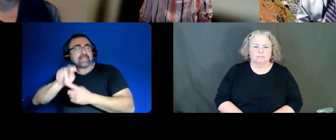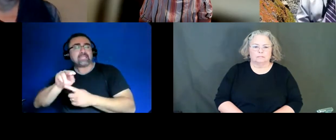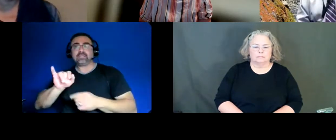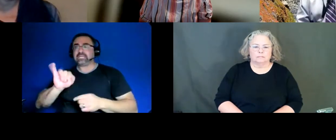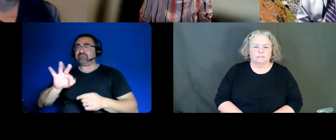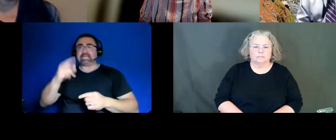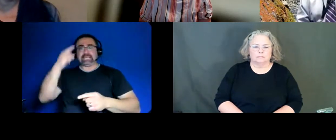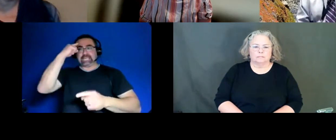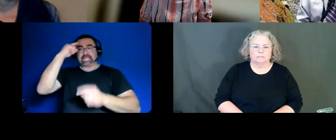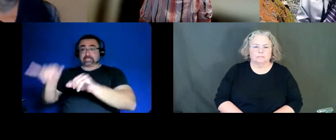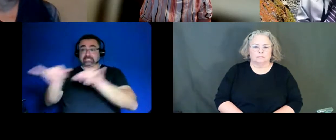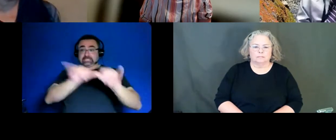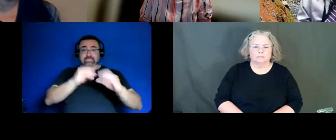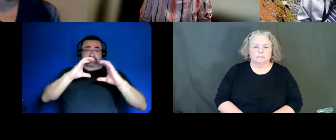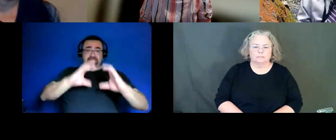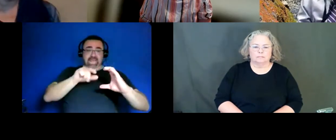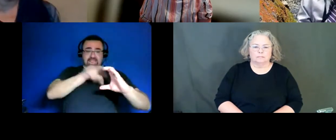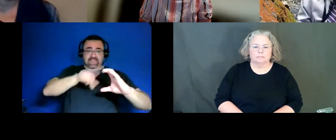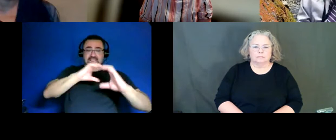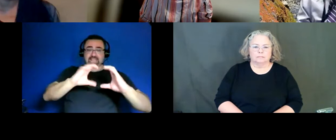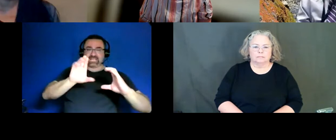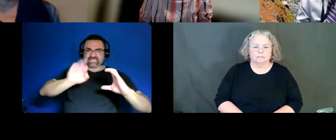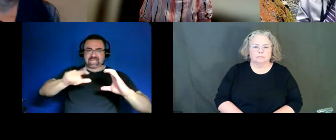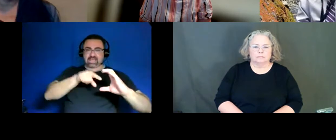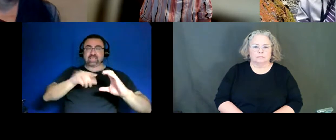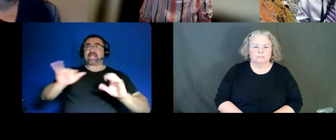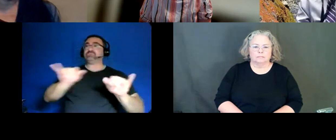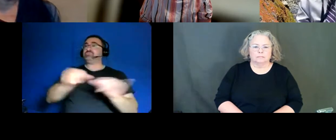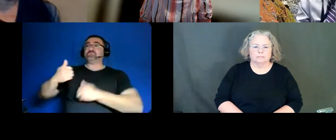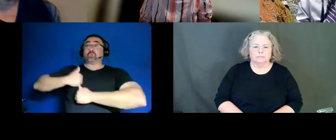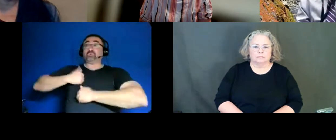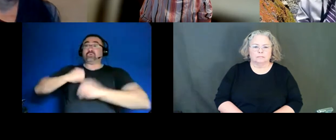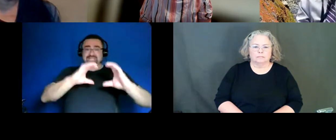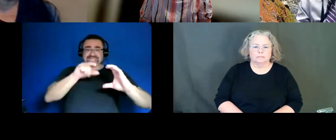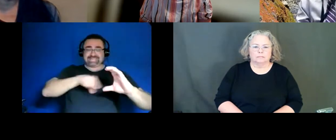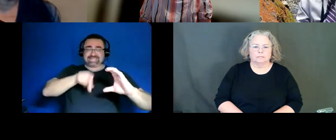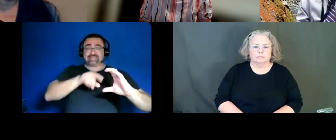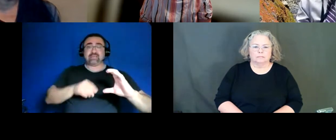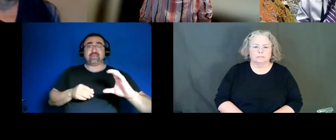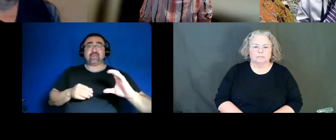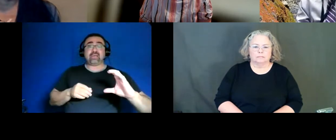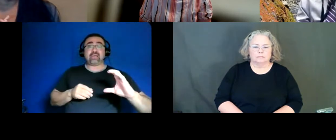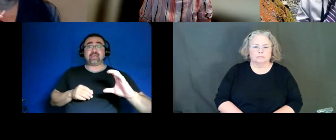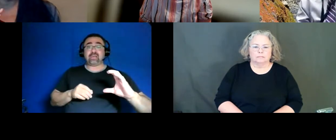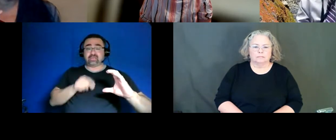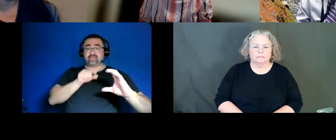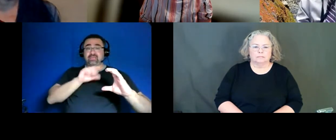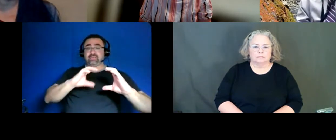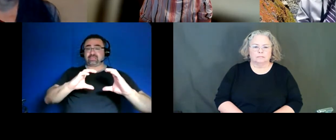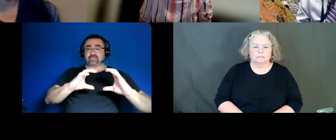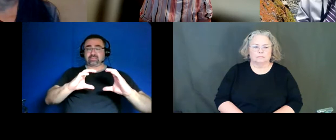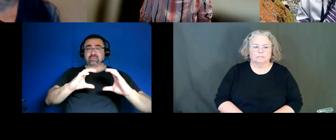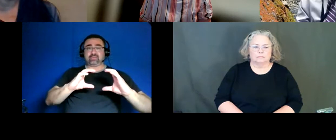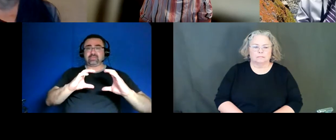your cells as soldiers, basically when they get